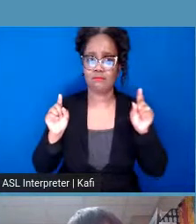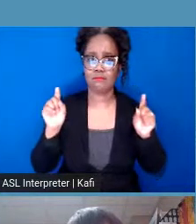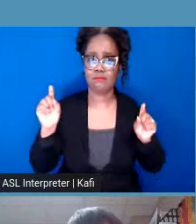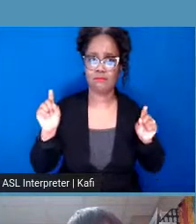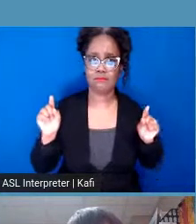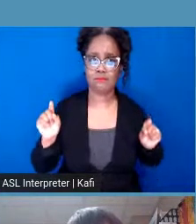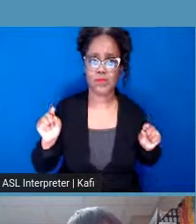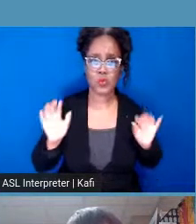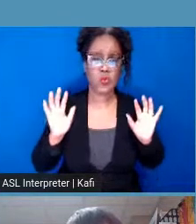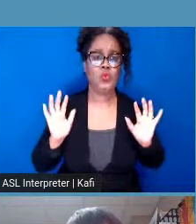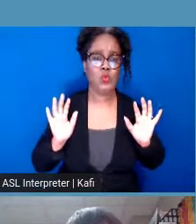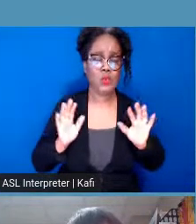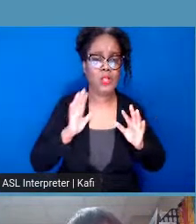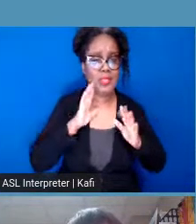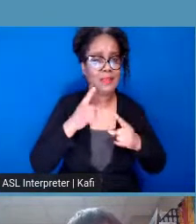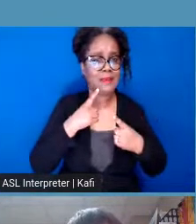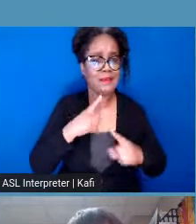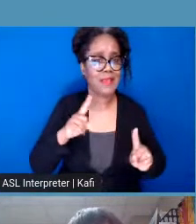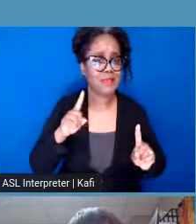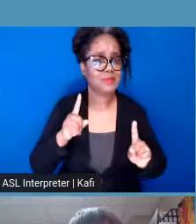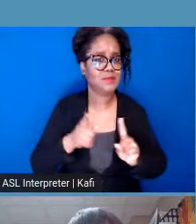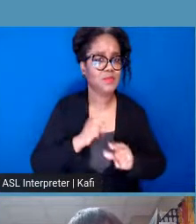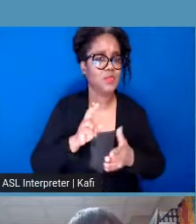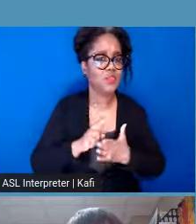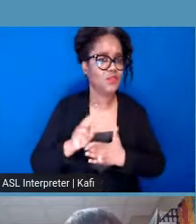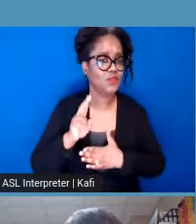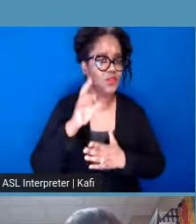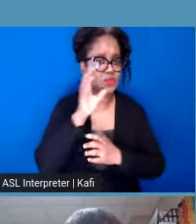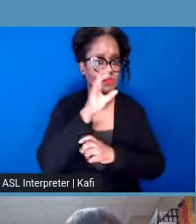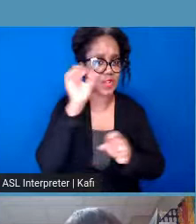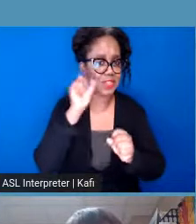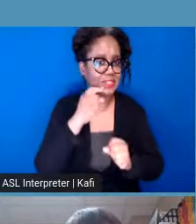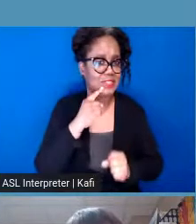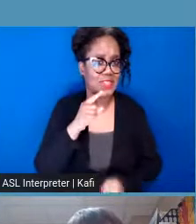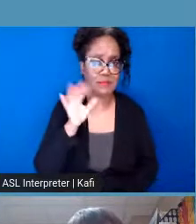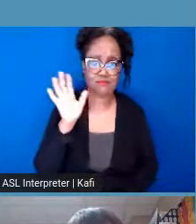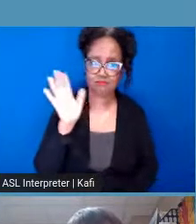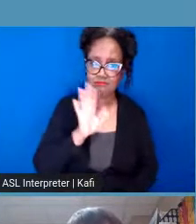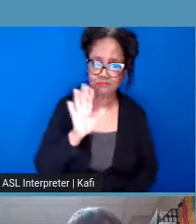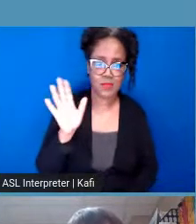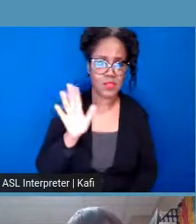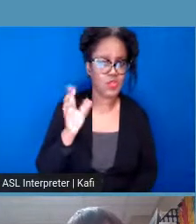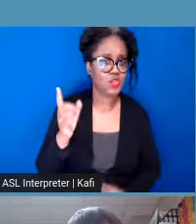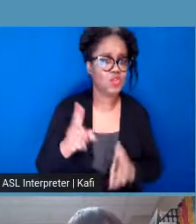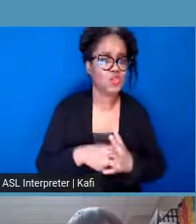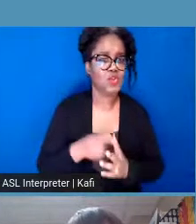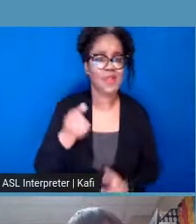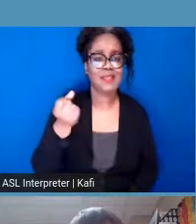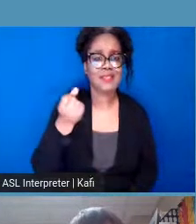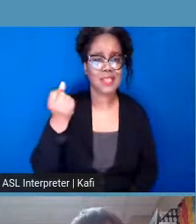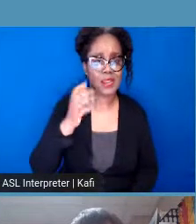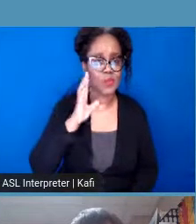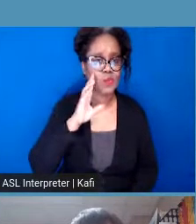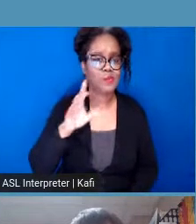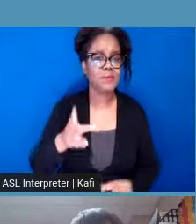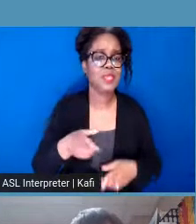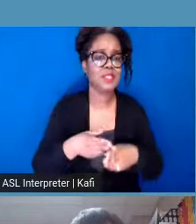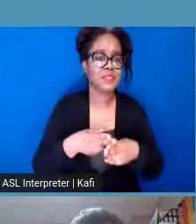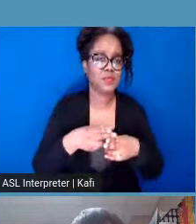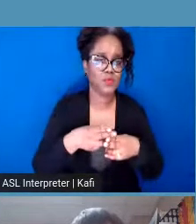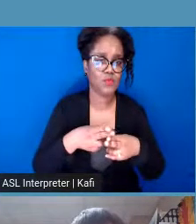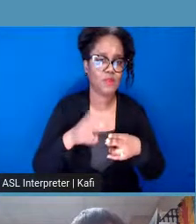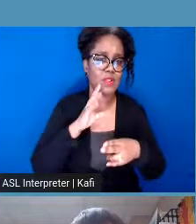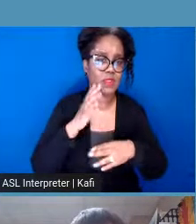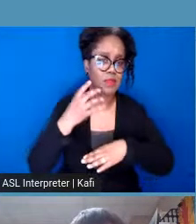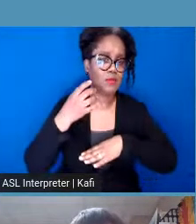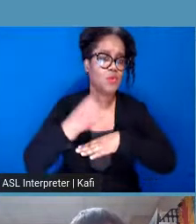the university's president announced that starting Saturday, we would be temporarily closed to the